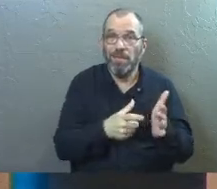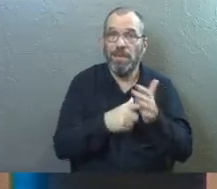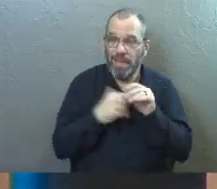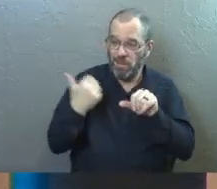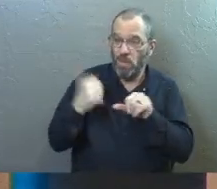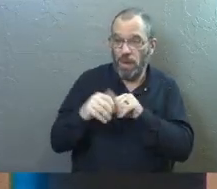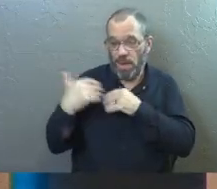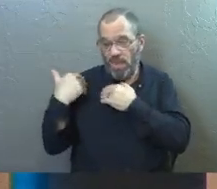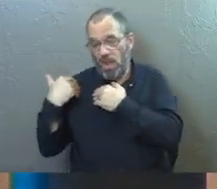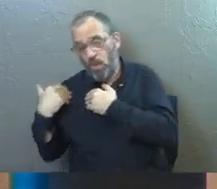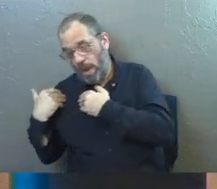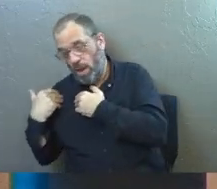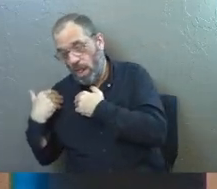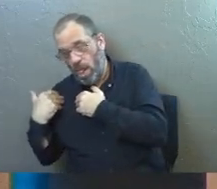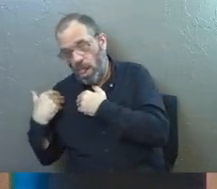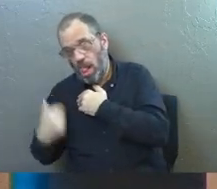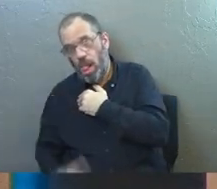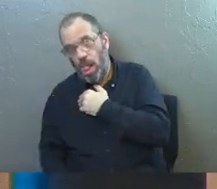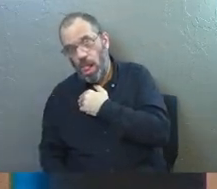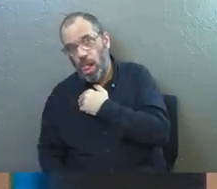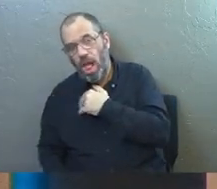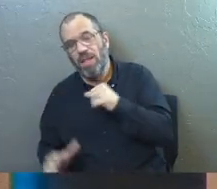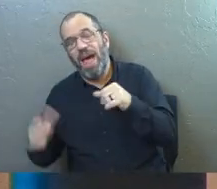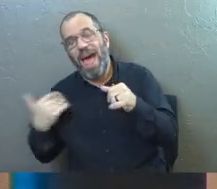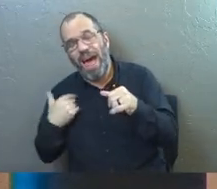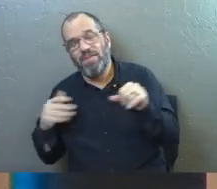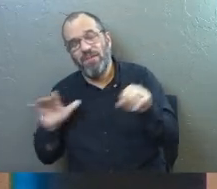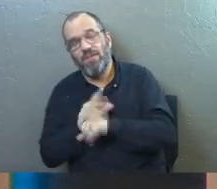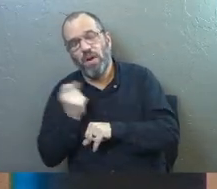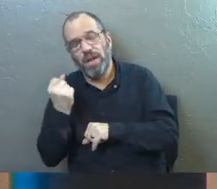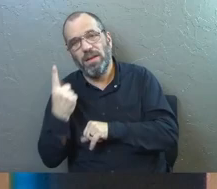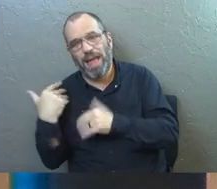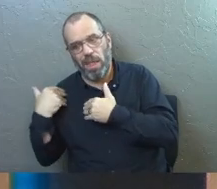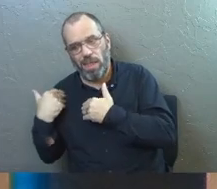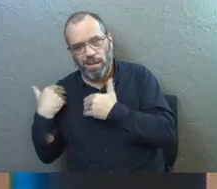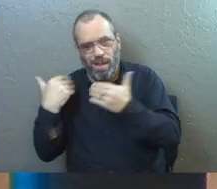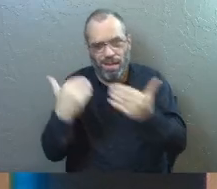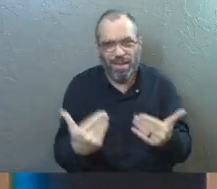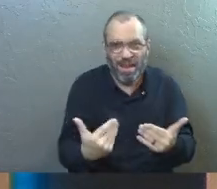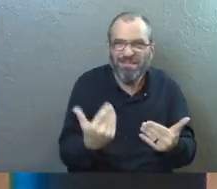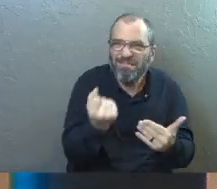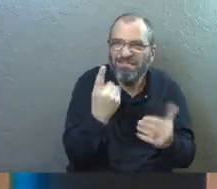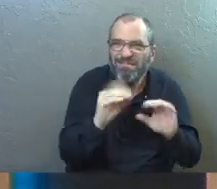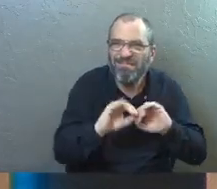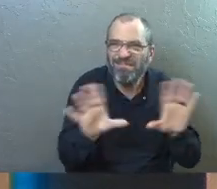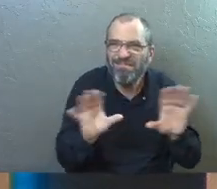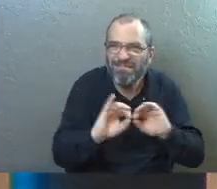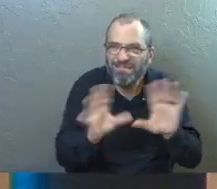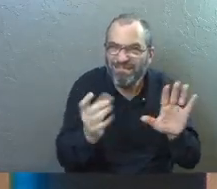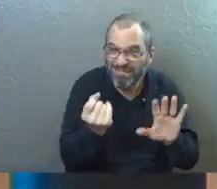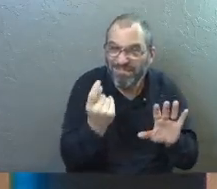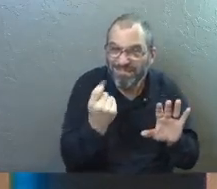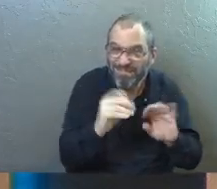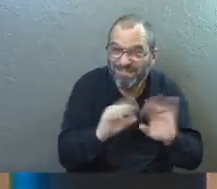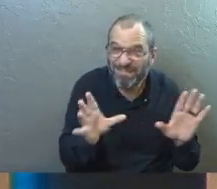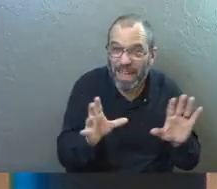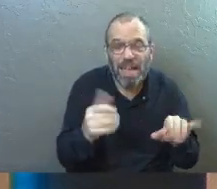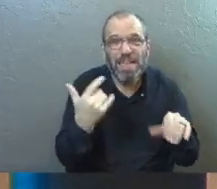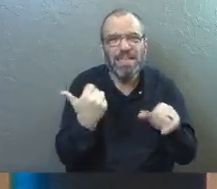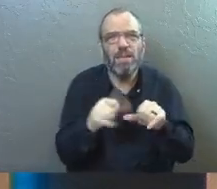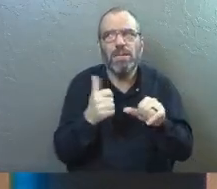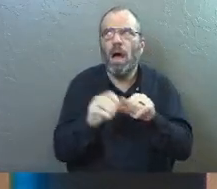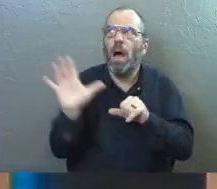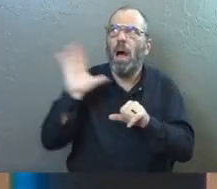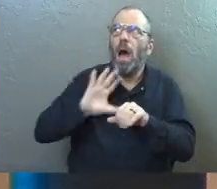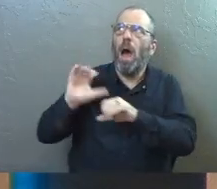remembering the weight that we once carried to truly understand the value of what's been lifted off. Does that make sense? Sometimes it takes remembering